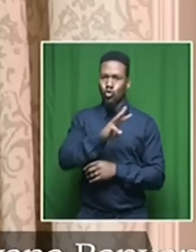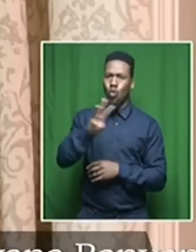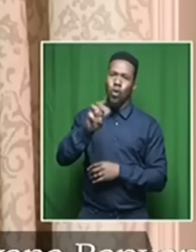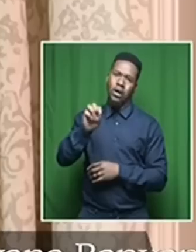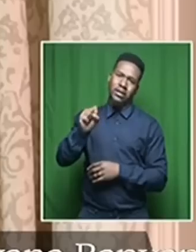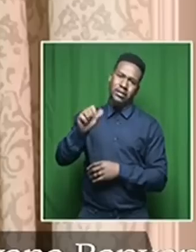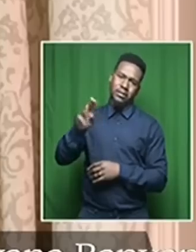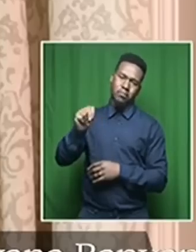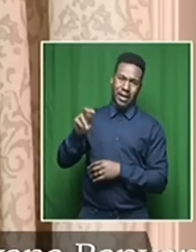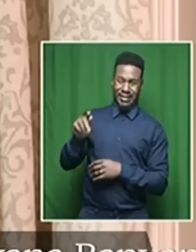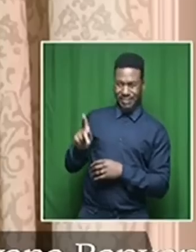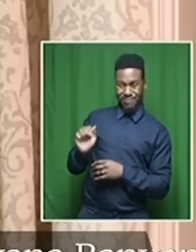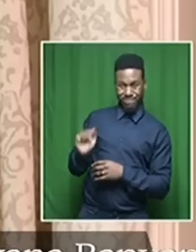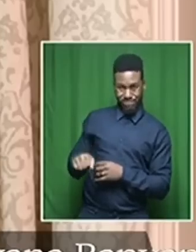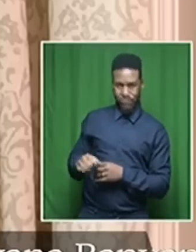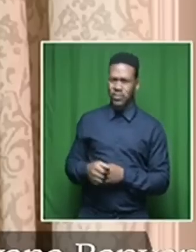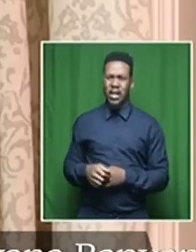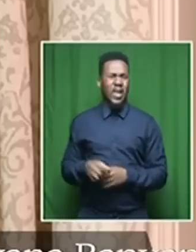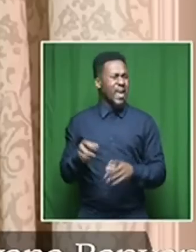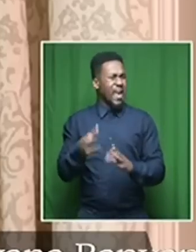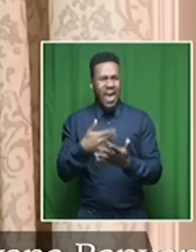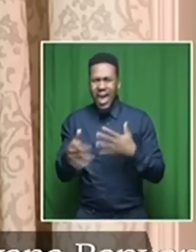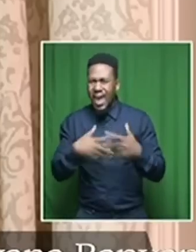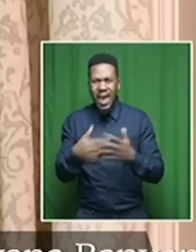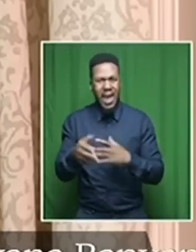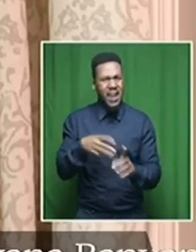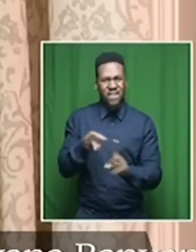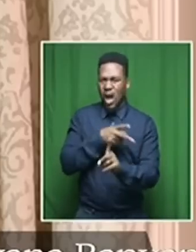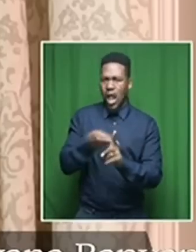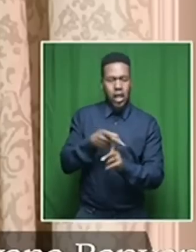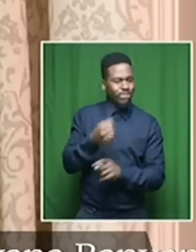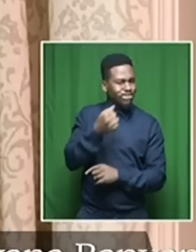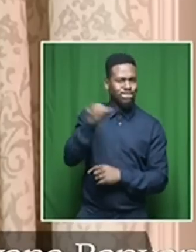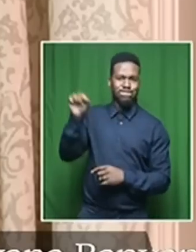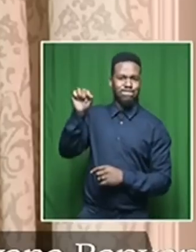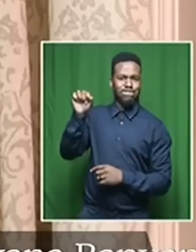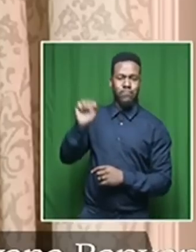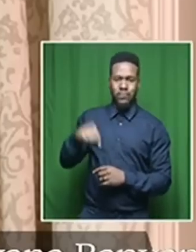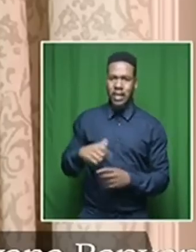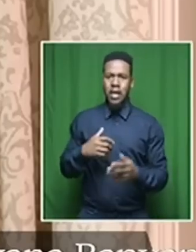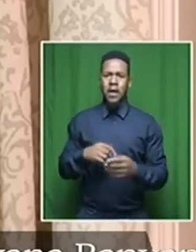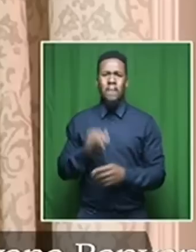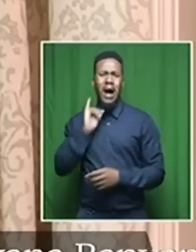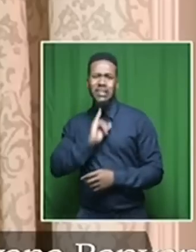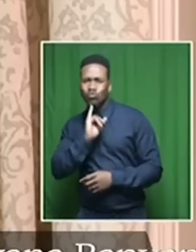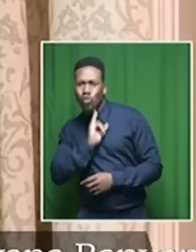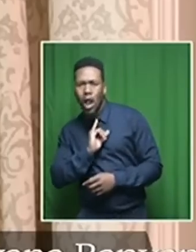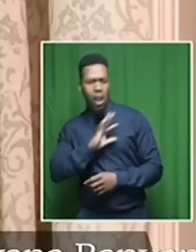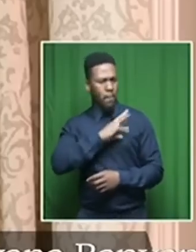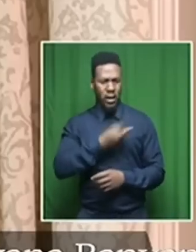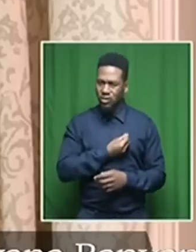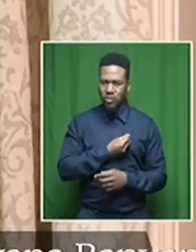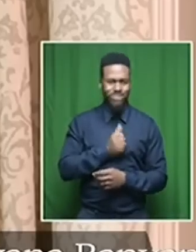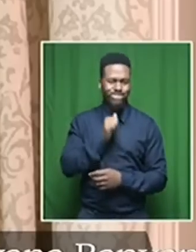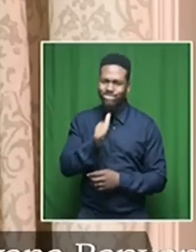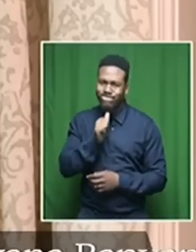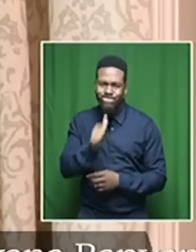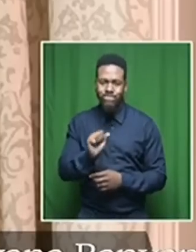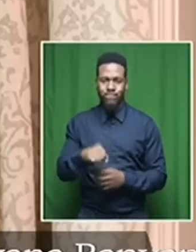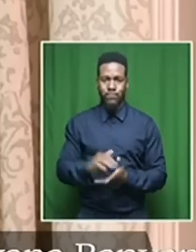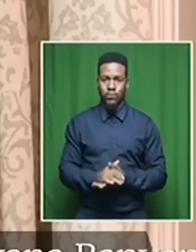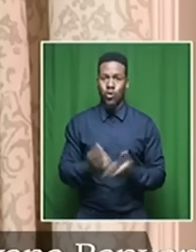condemn all violence against civilians, both Palestinians and Israeli. We call for an